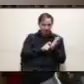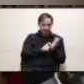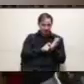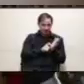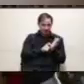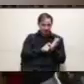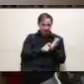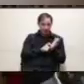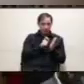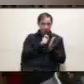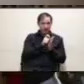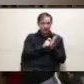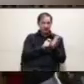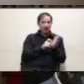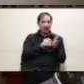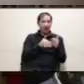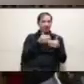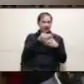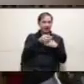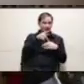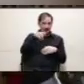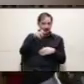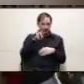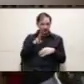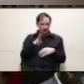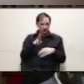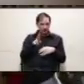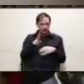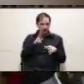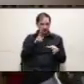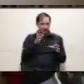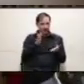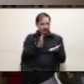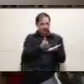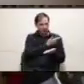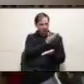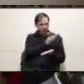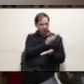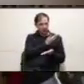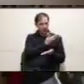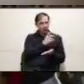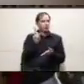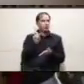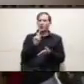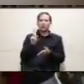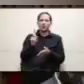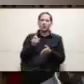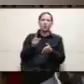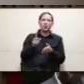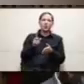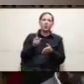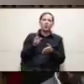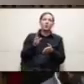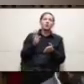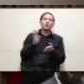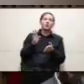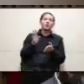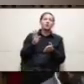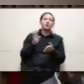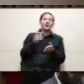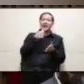was written after the PER was removed. No, the letter was written to remove actually the